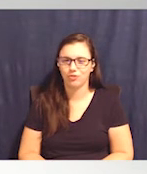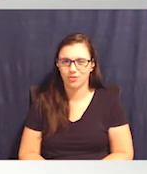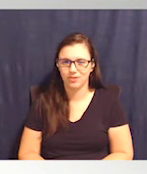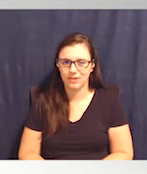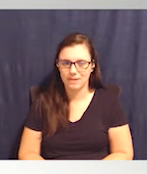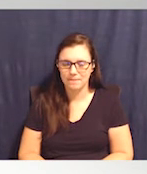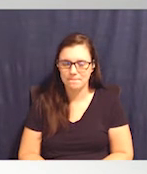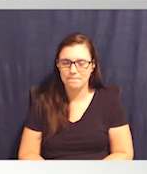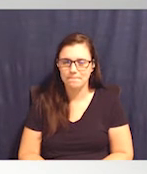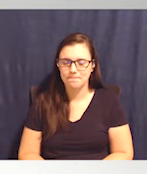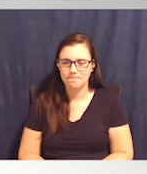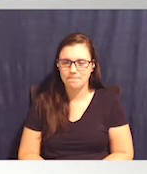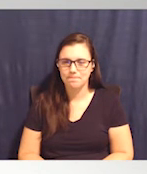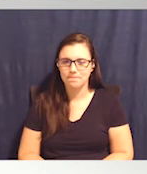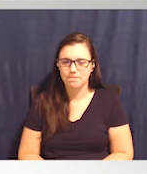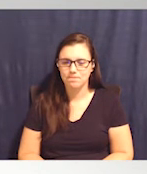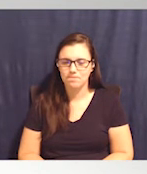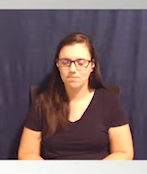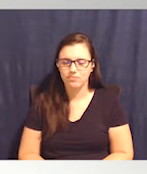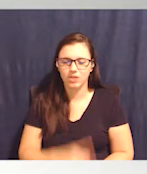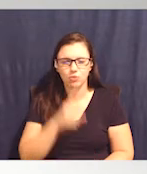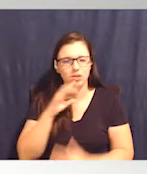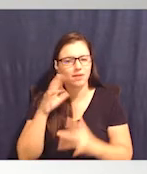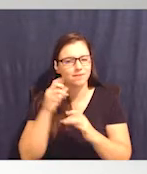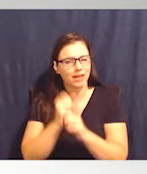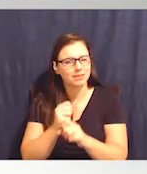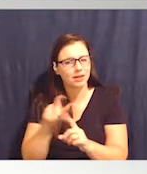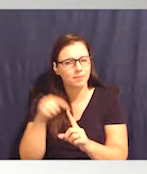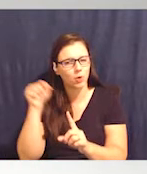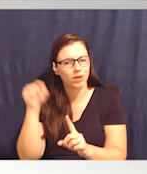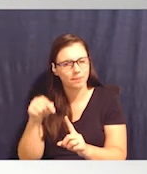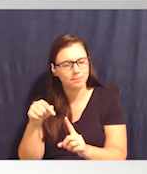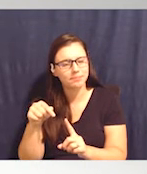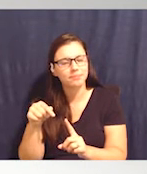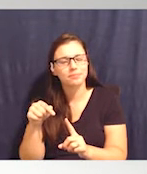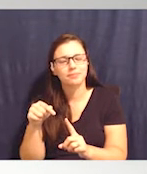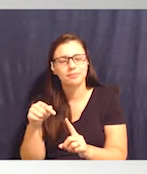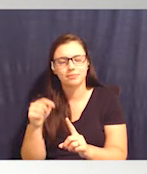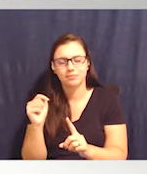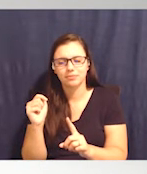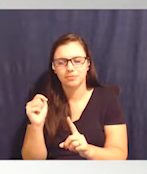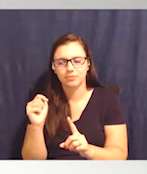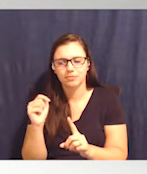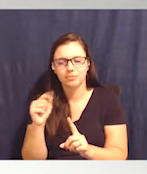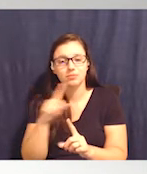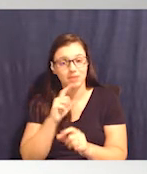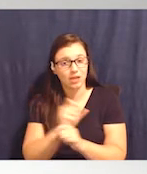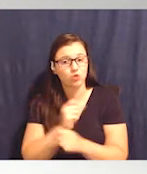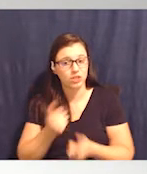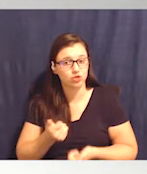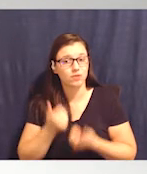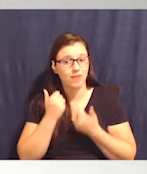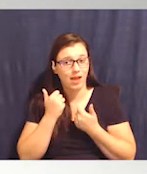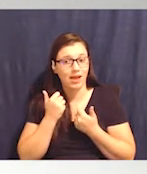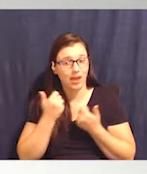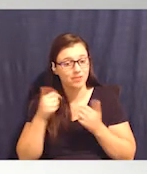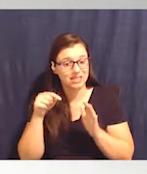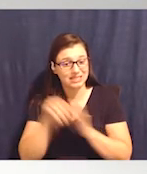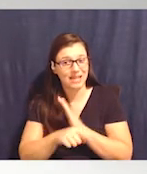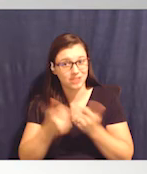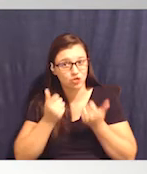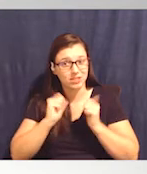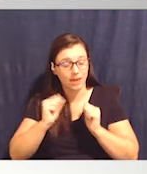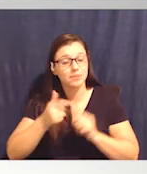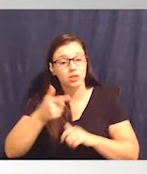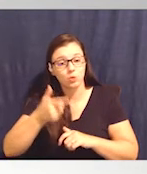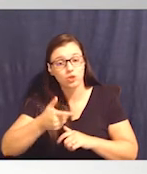What fascinates me about him is one of the things that fascinates me about him, he actually survived an assassination attempt. He was shot while preparing to give a